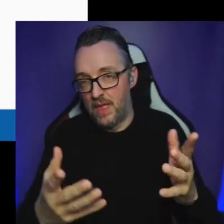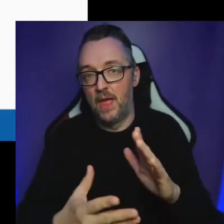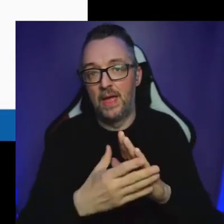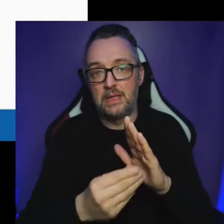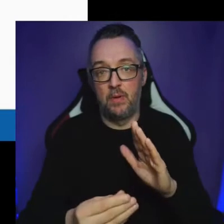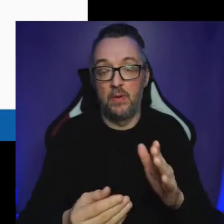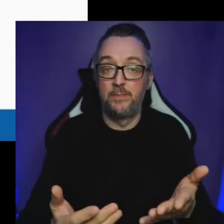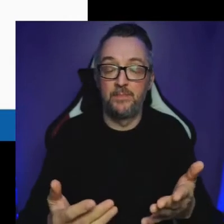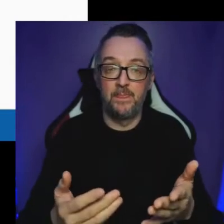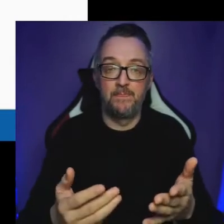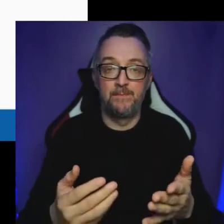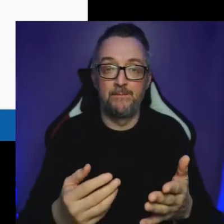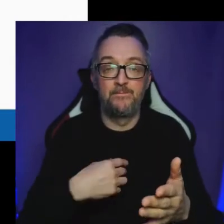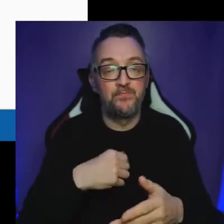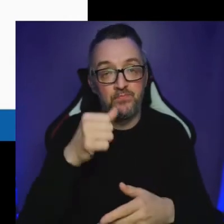we know that